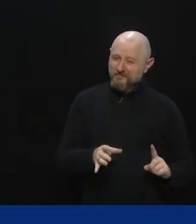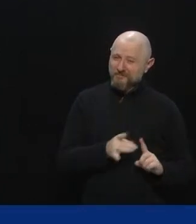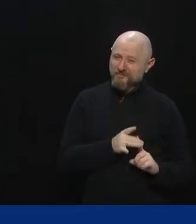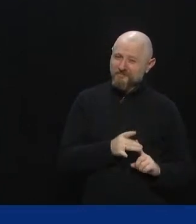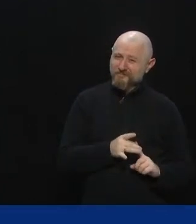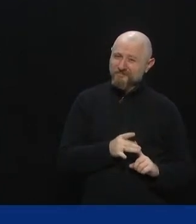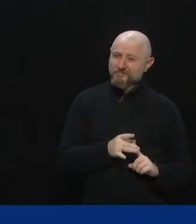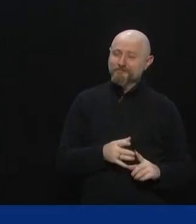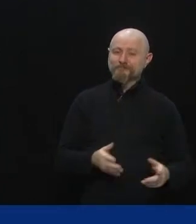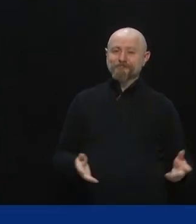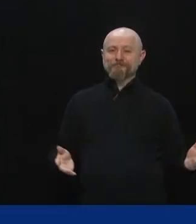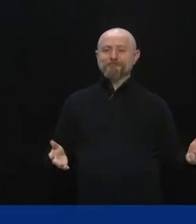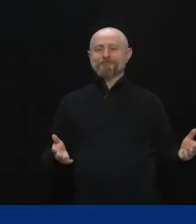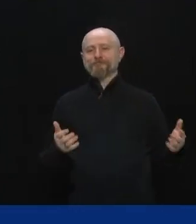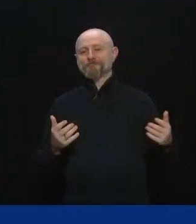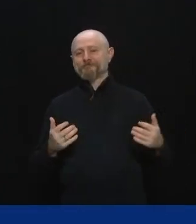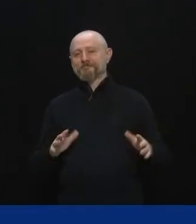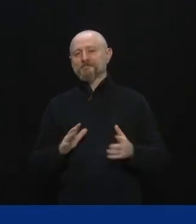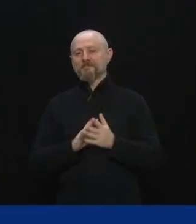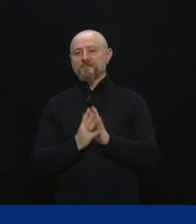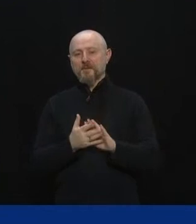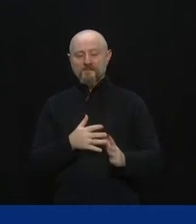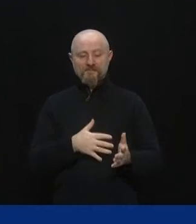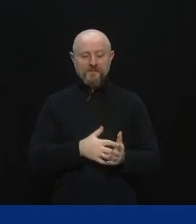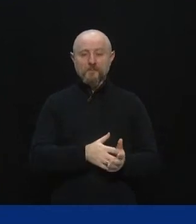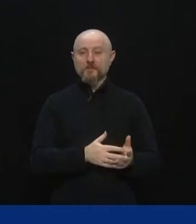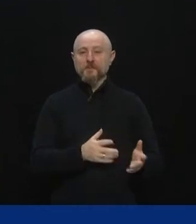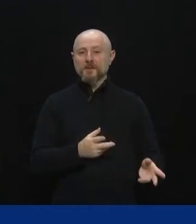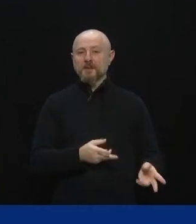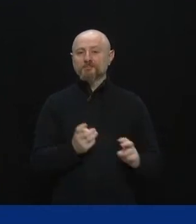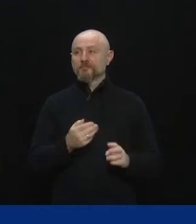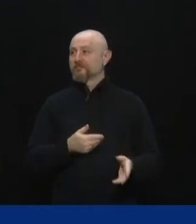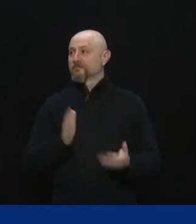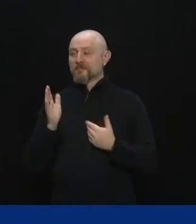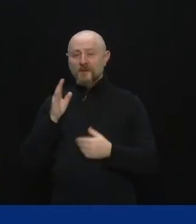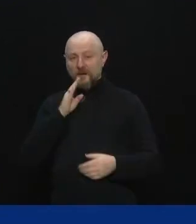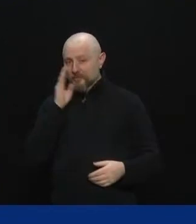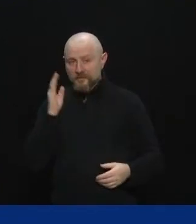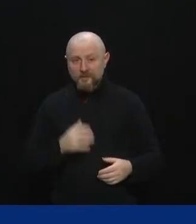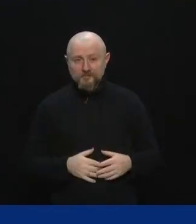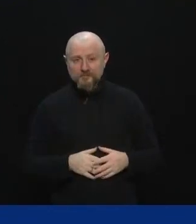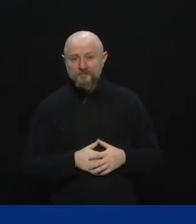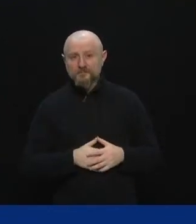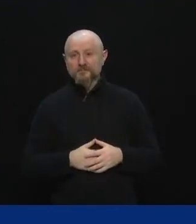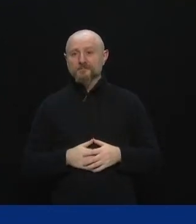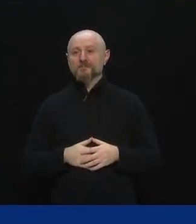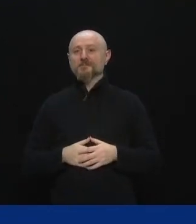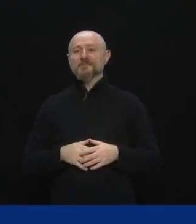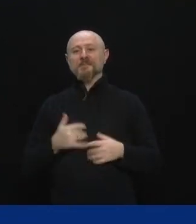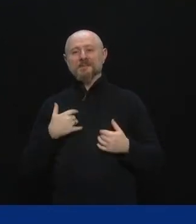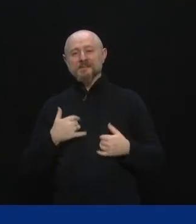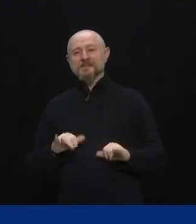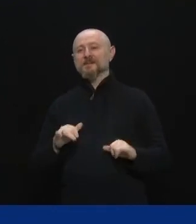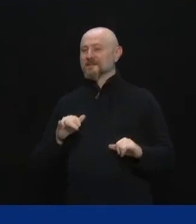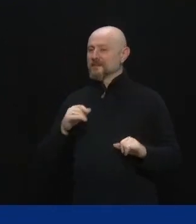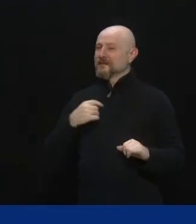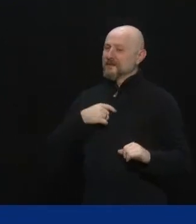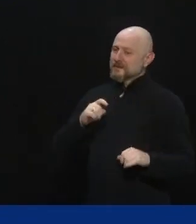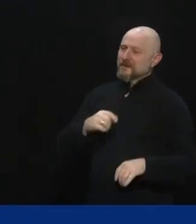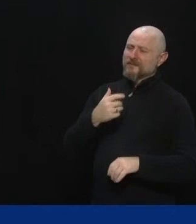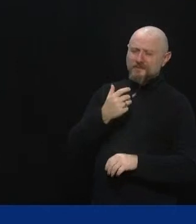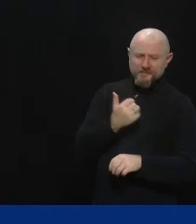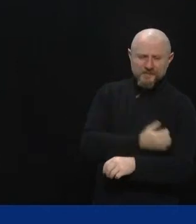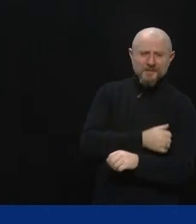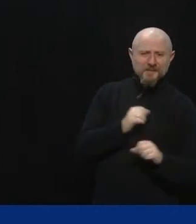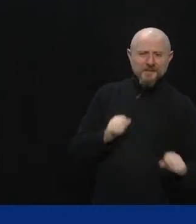exposed and they're vulnerable. And now we're seeing them hospitalized. So it's not too late to take action. We have plenty of